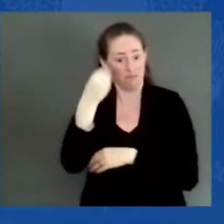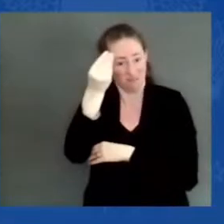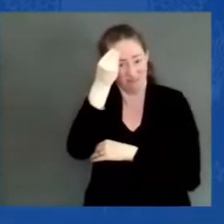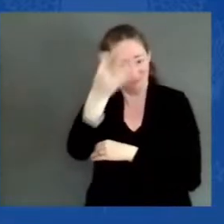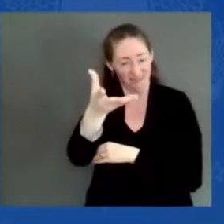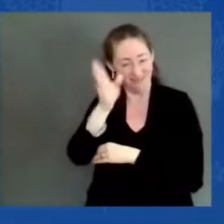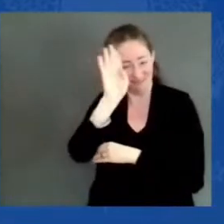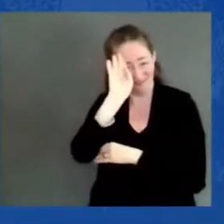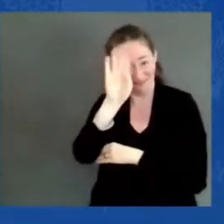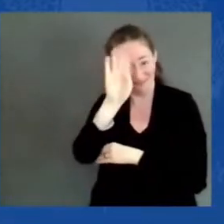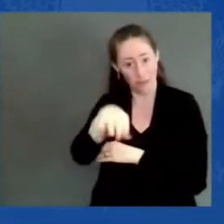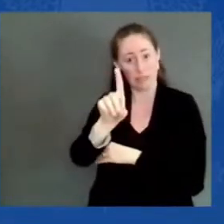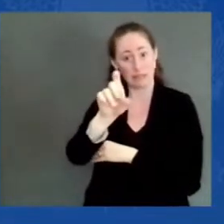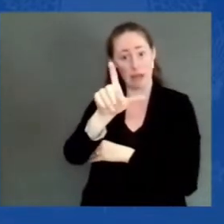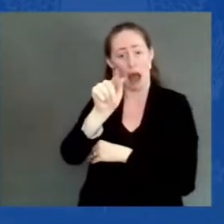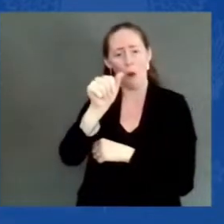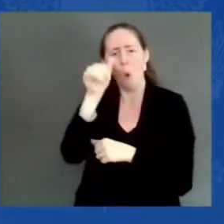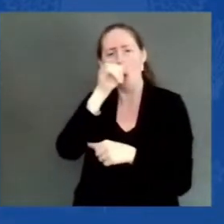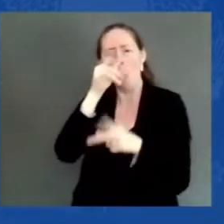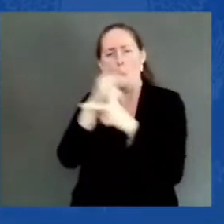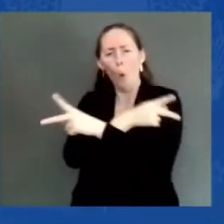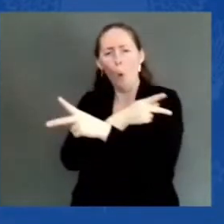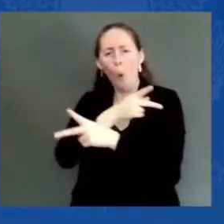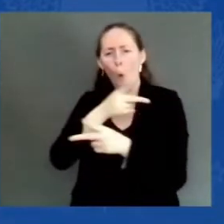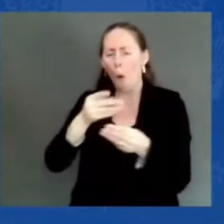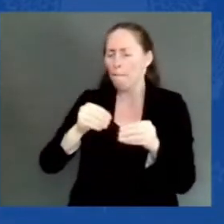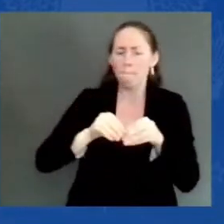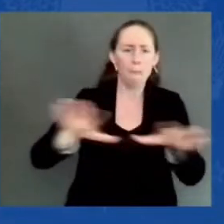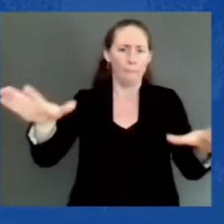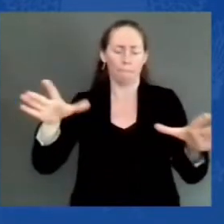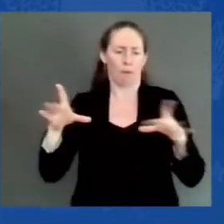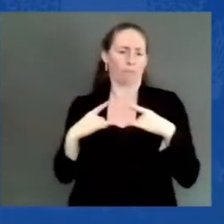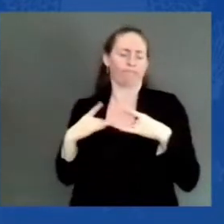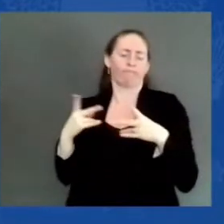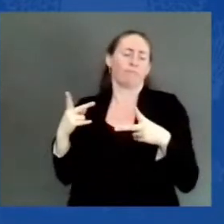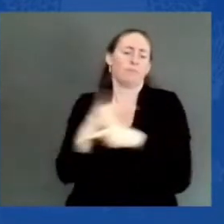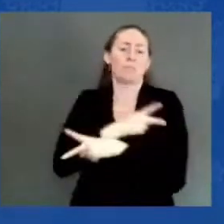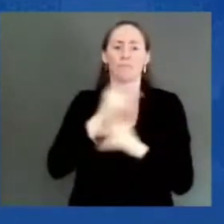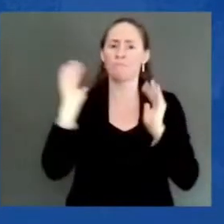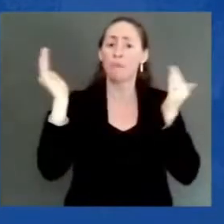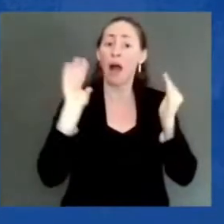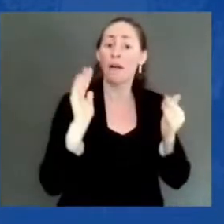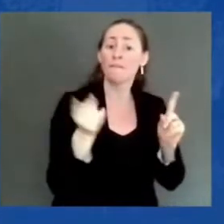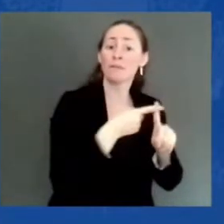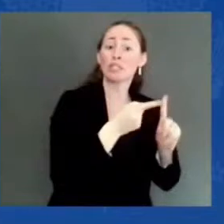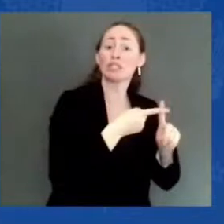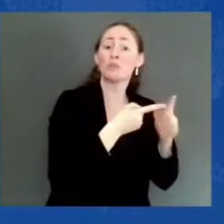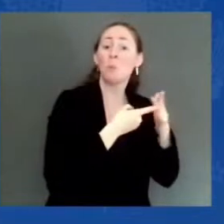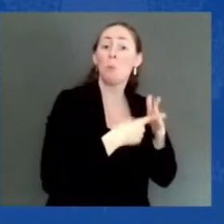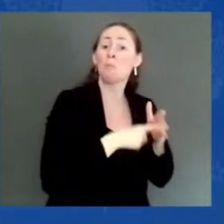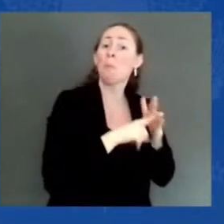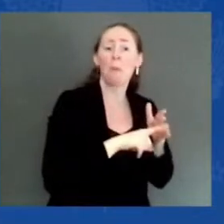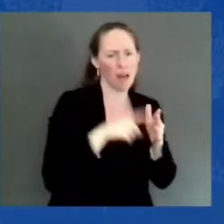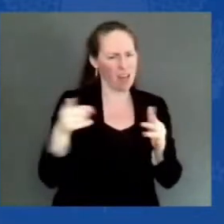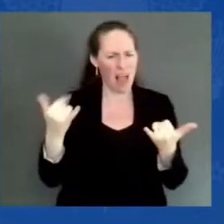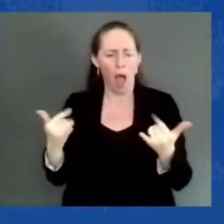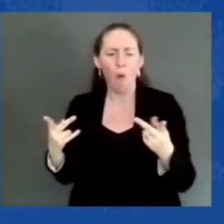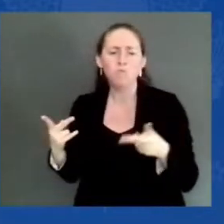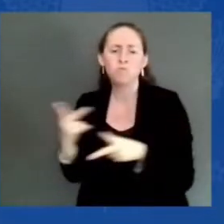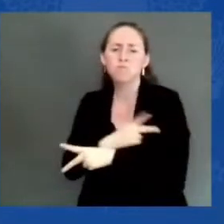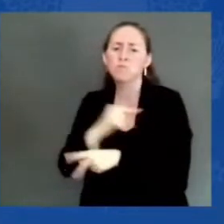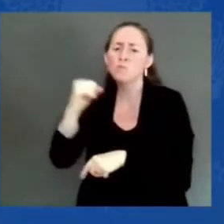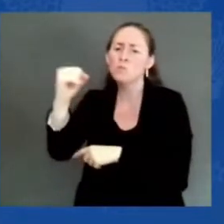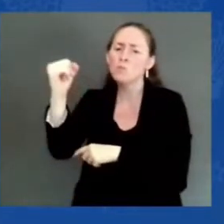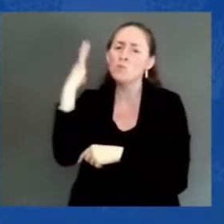Alpha variant. It's dangerous, and it continues to spread. Vaccines are the key to stopping